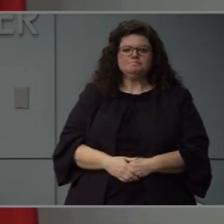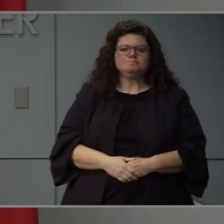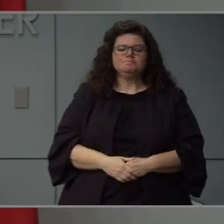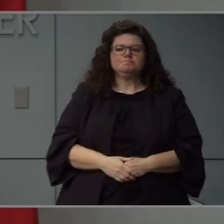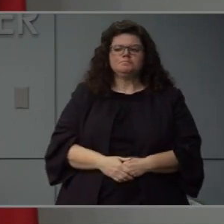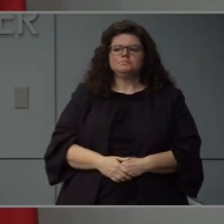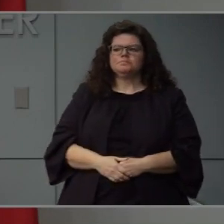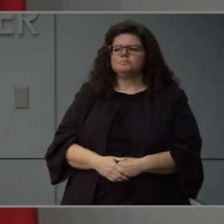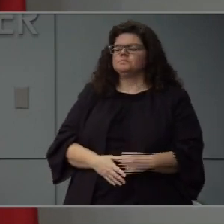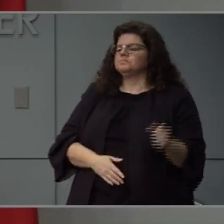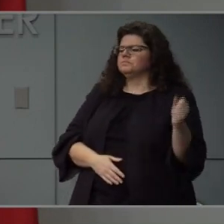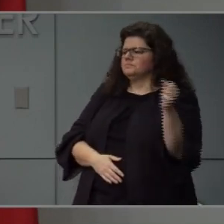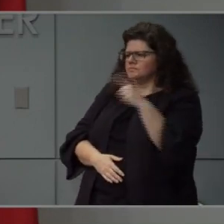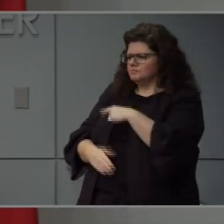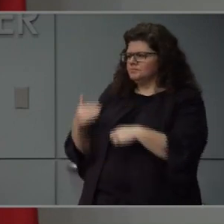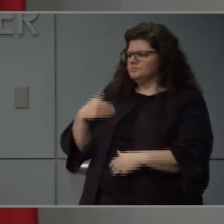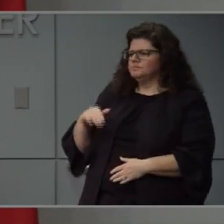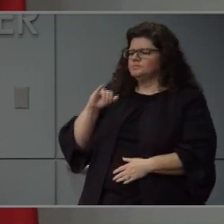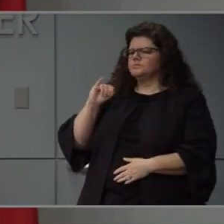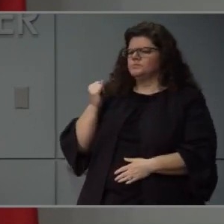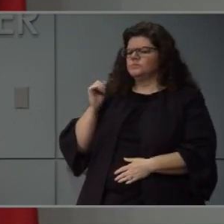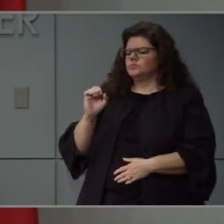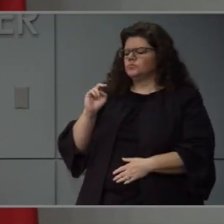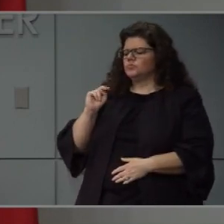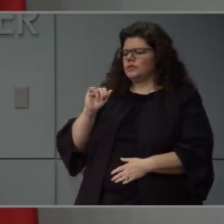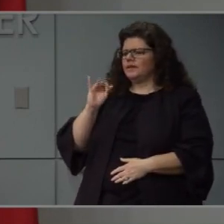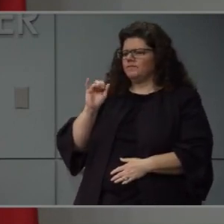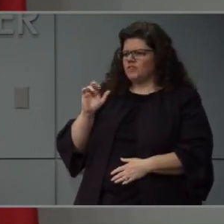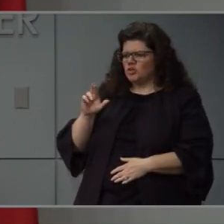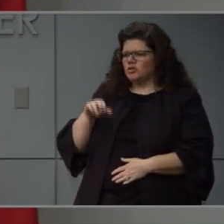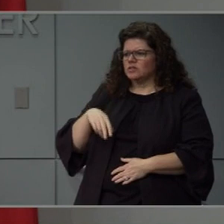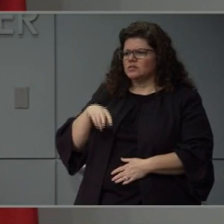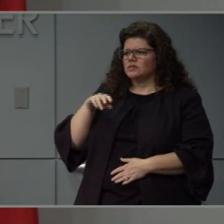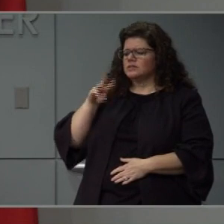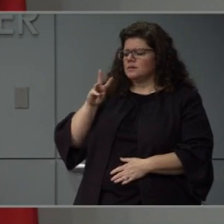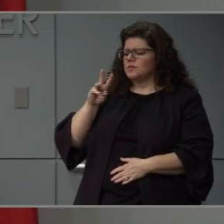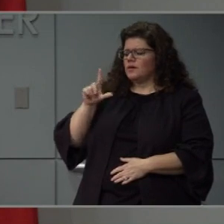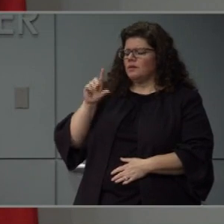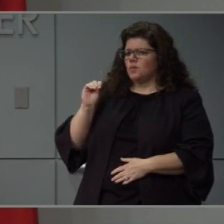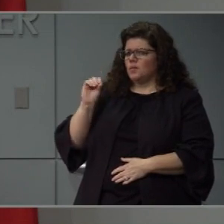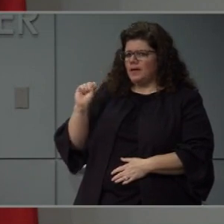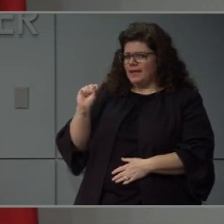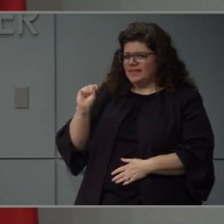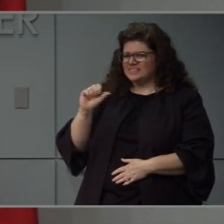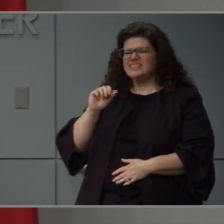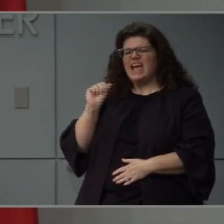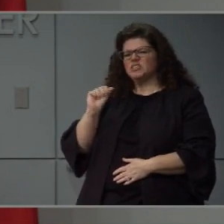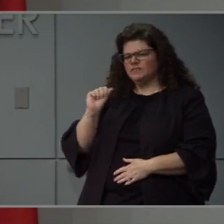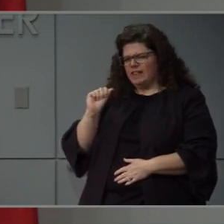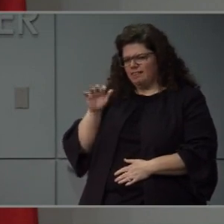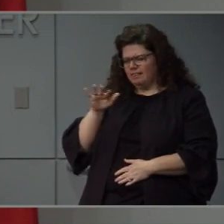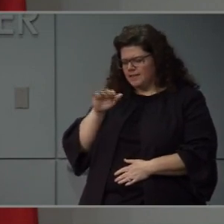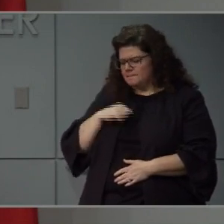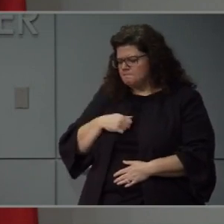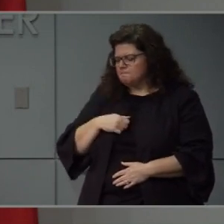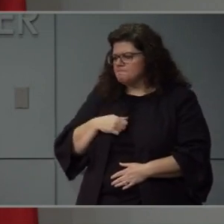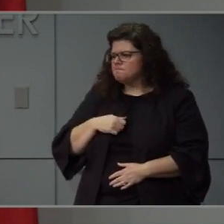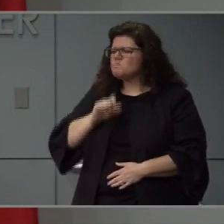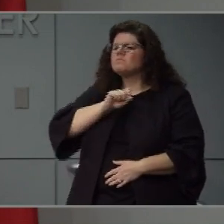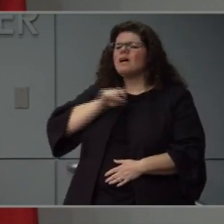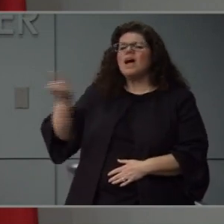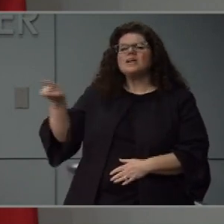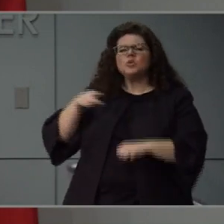Hi, Dr. Cohen. This is Jennifer Emmert with News 13 WLOS in Asheville. I was looking for some clarification on the long-term